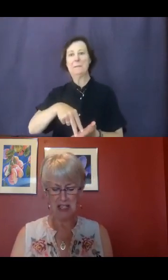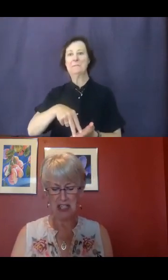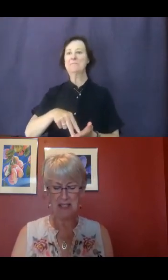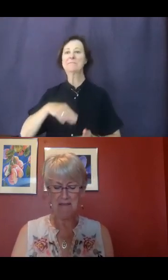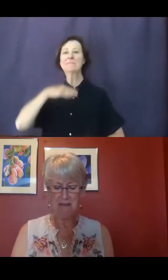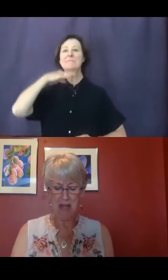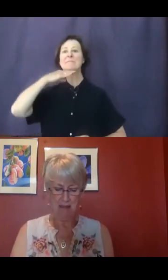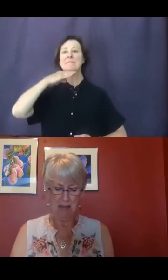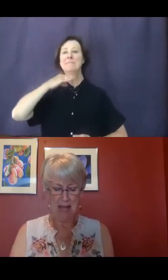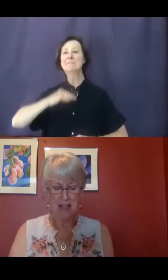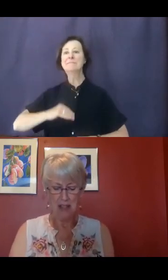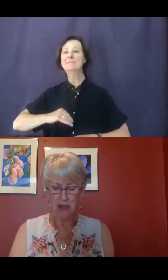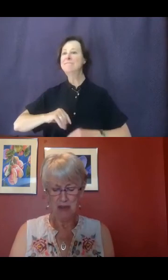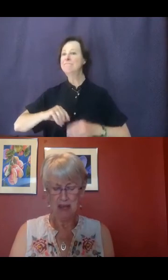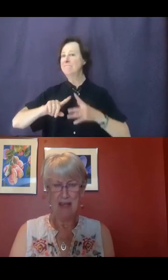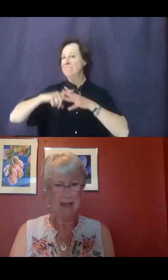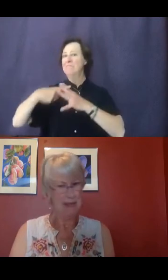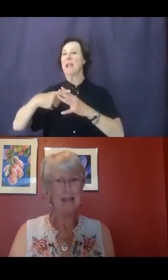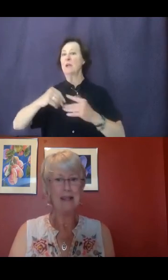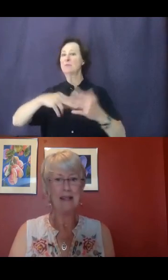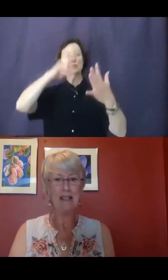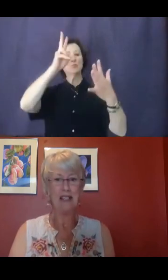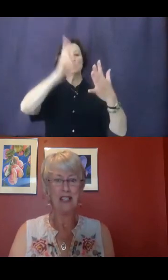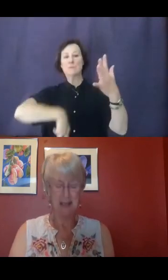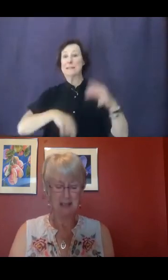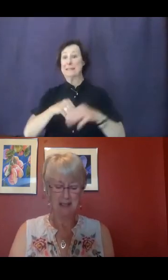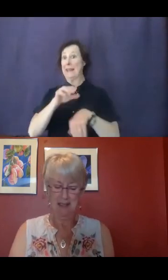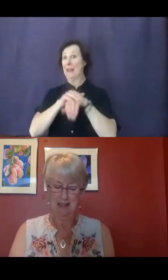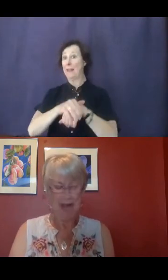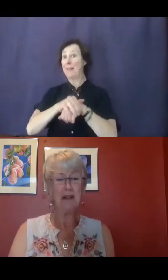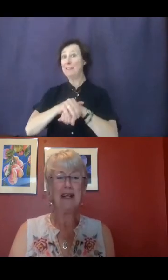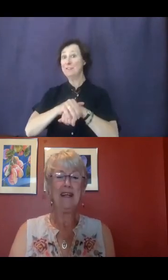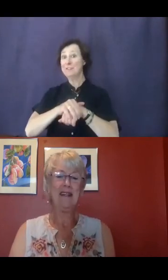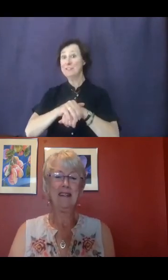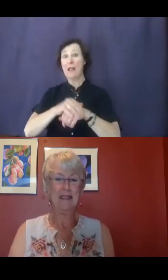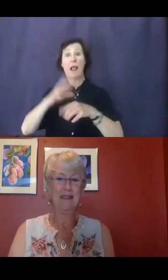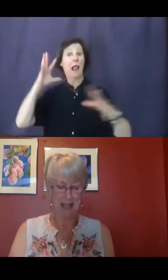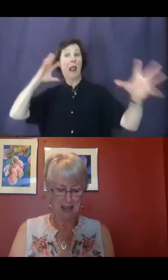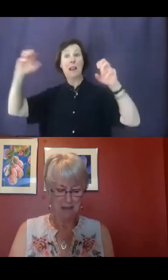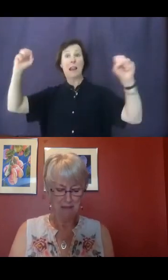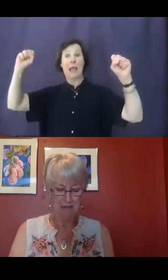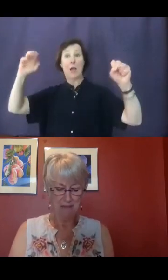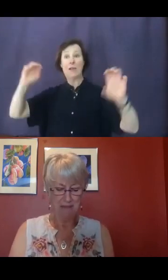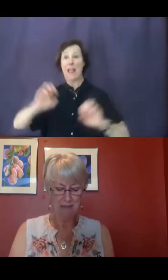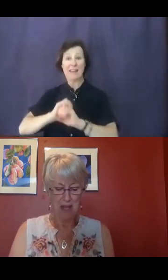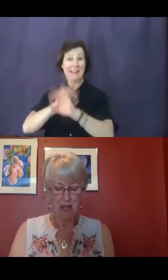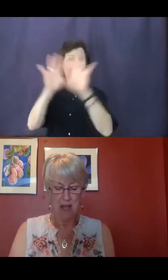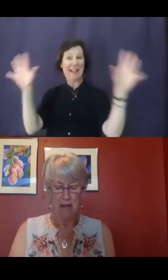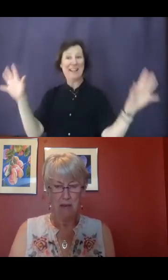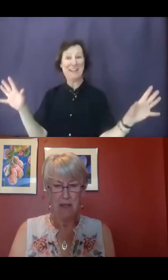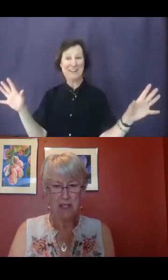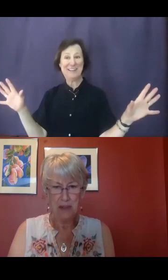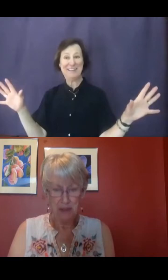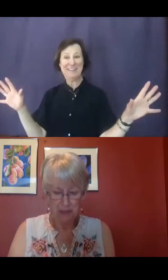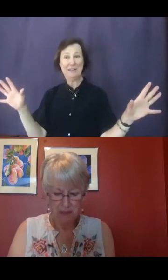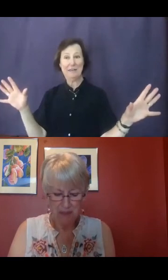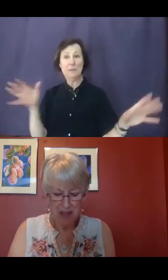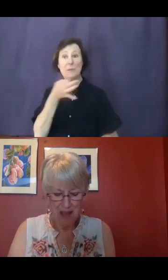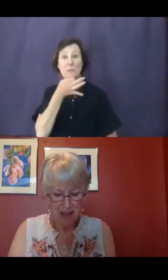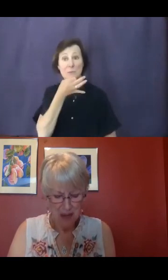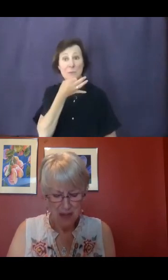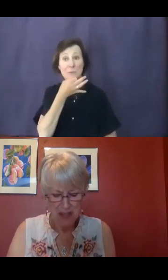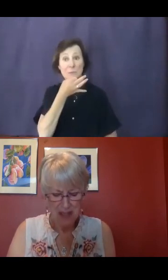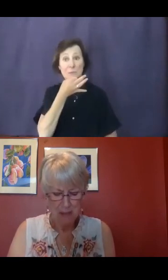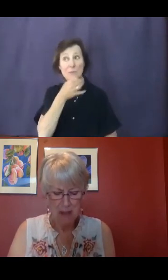my chin, and began to read in English loudly and clearly. Pretty soon,